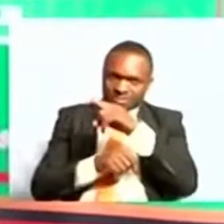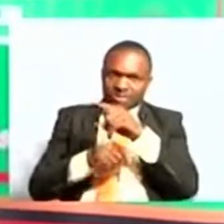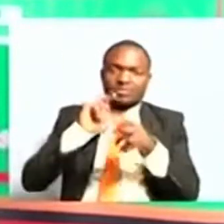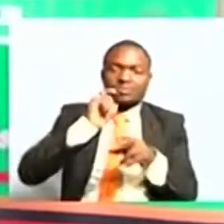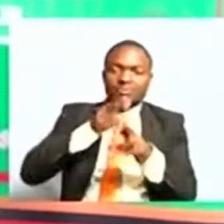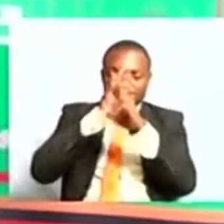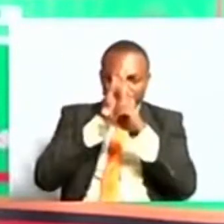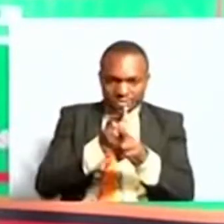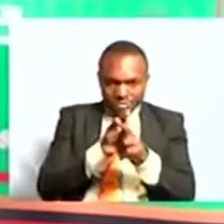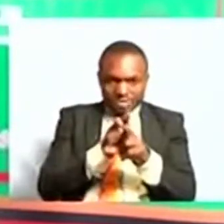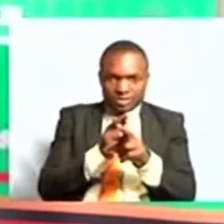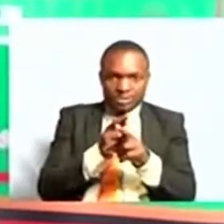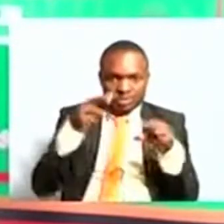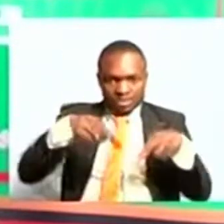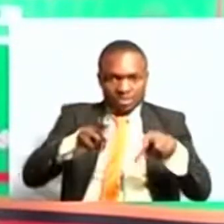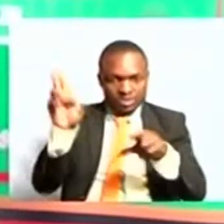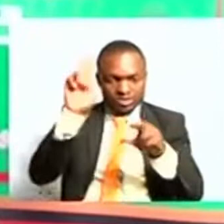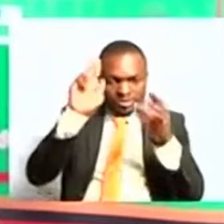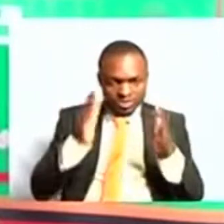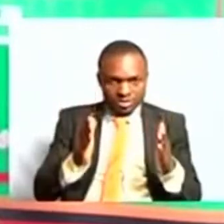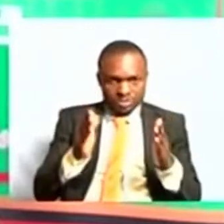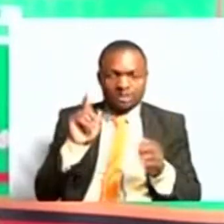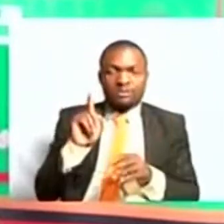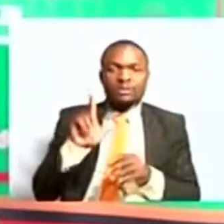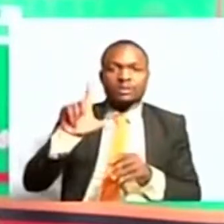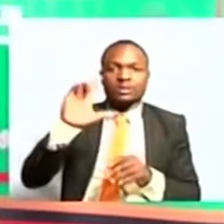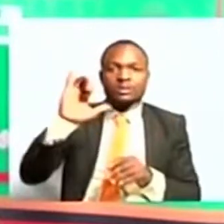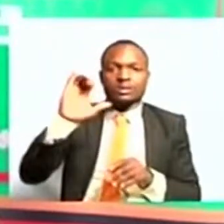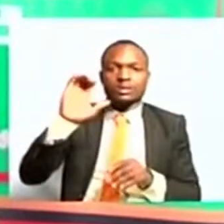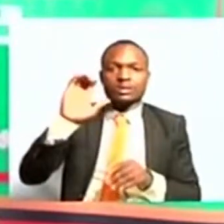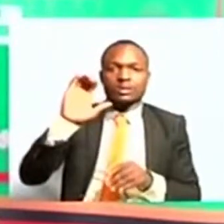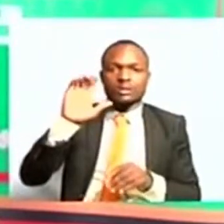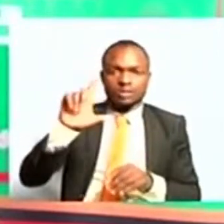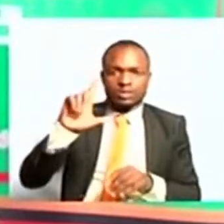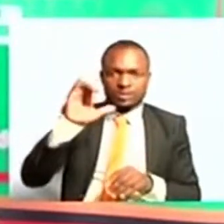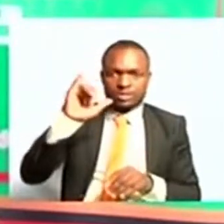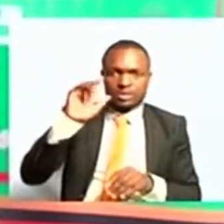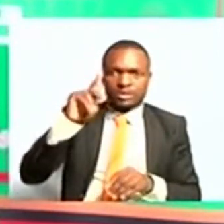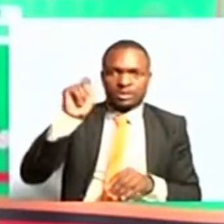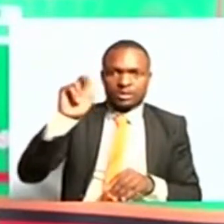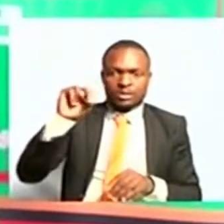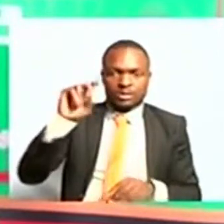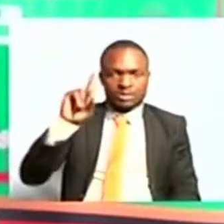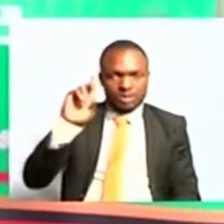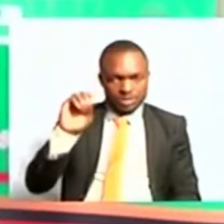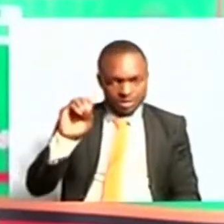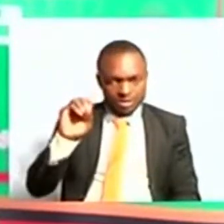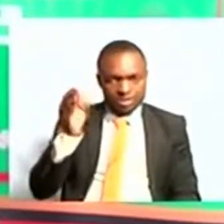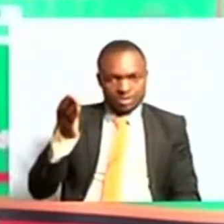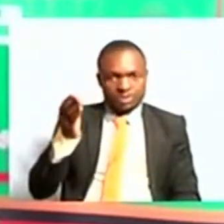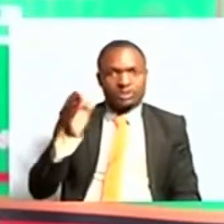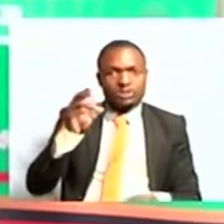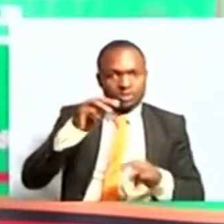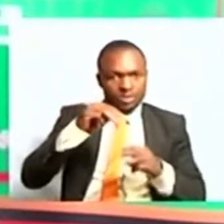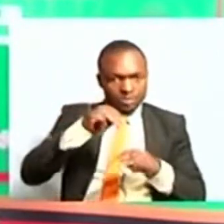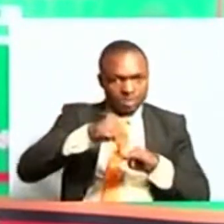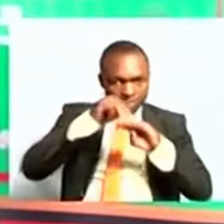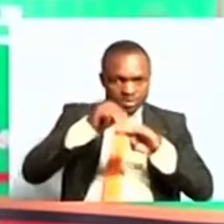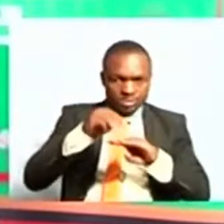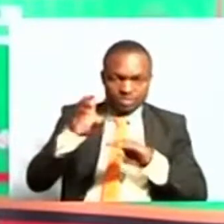respect road users. This is Likeson Likando from Mongu. This is Emmanuel Chira from